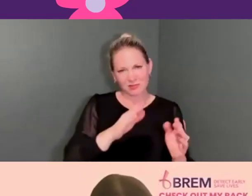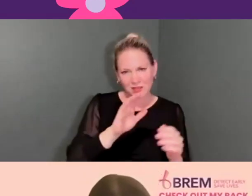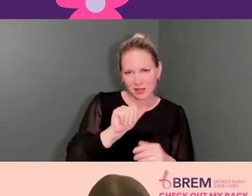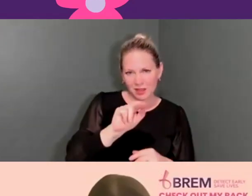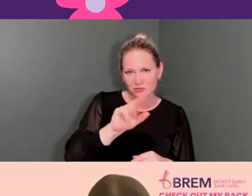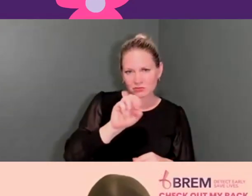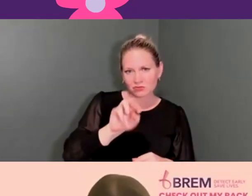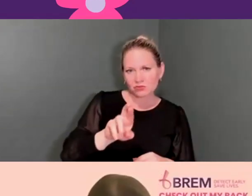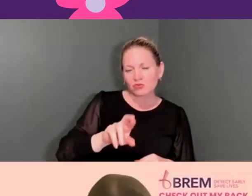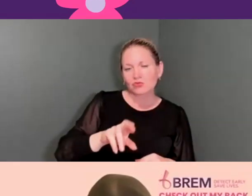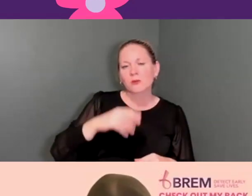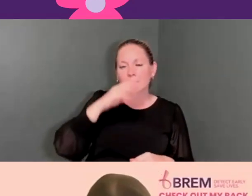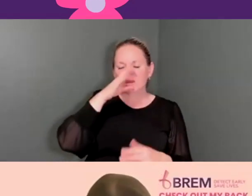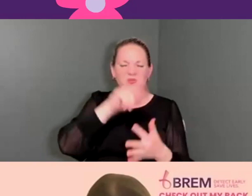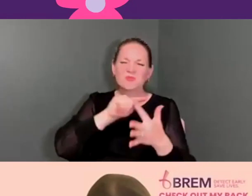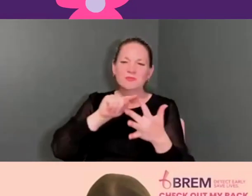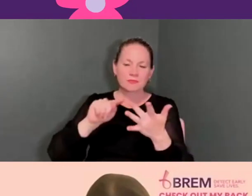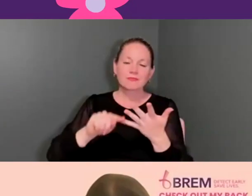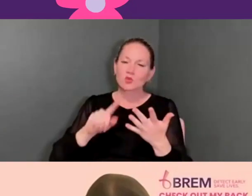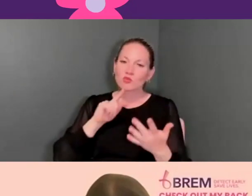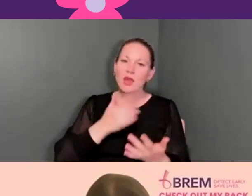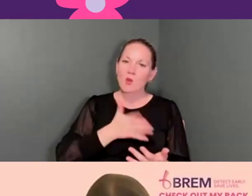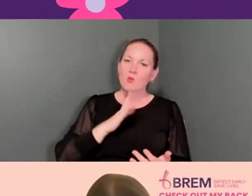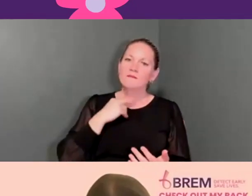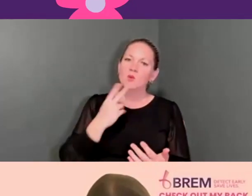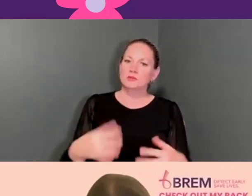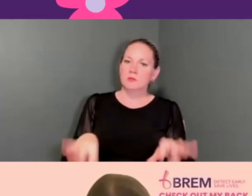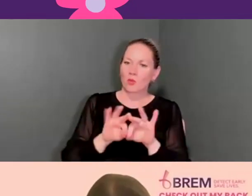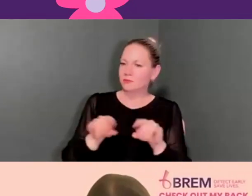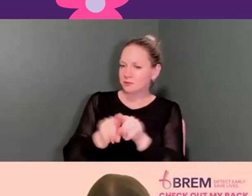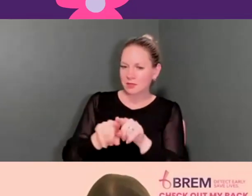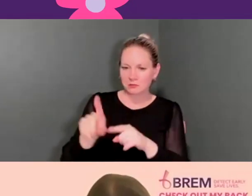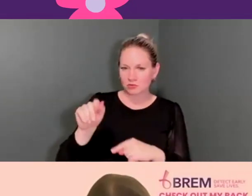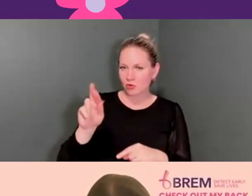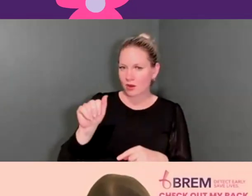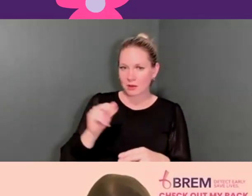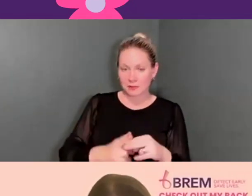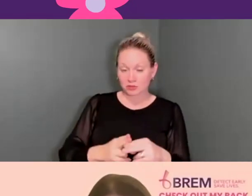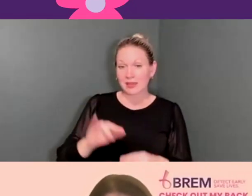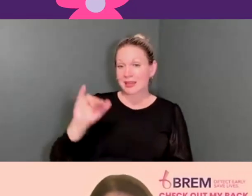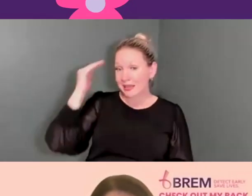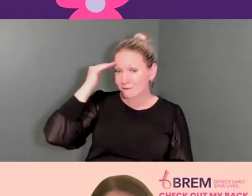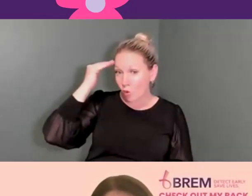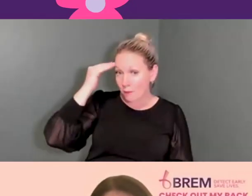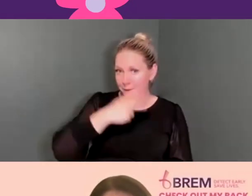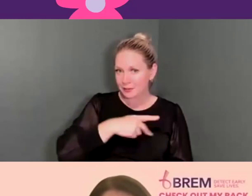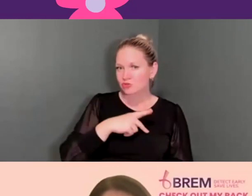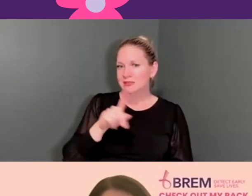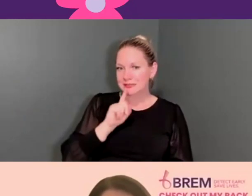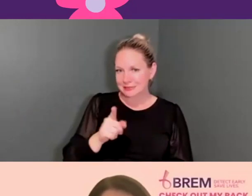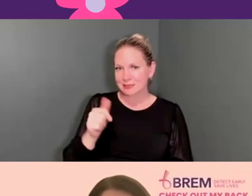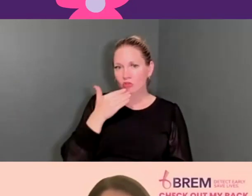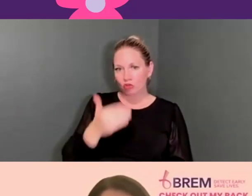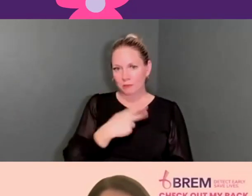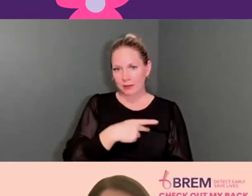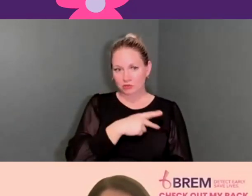cancer." So that's where our voice really needs to come in. As Daria mentioned, an informed patient is a good patient, and we can do all